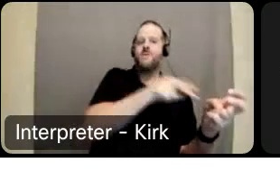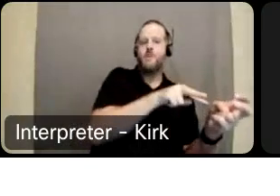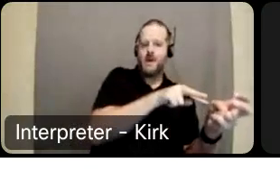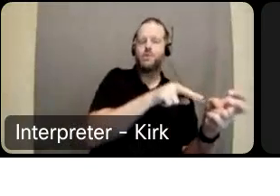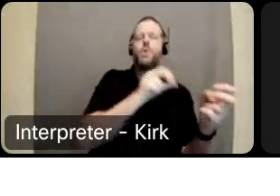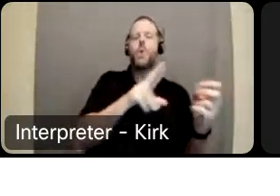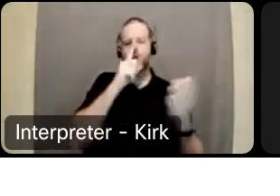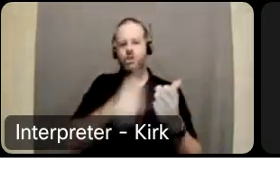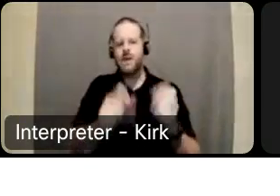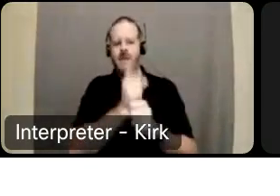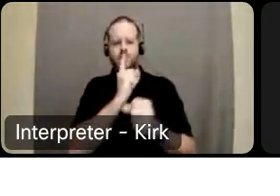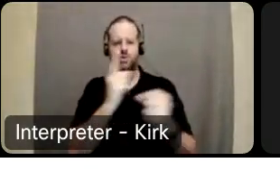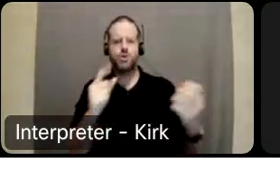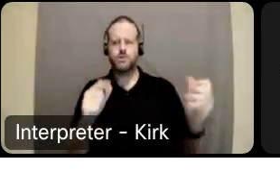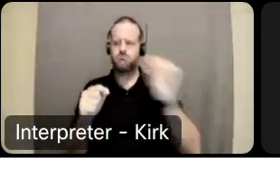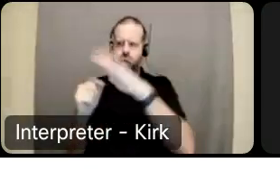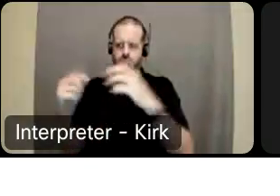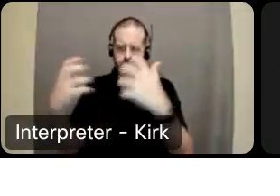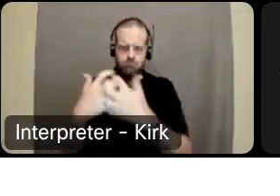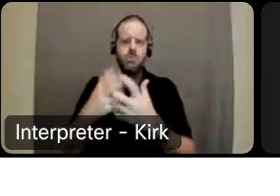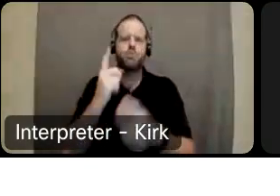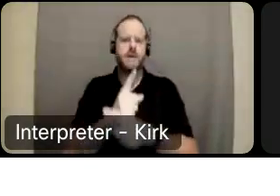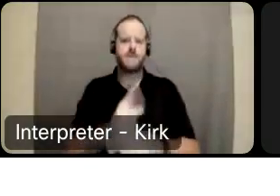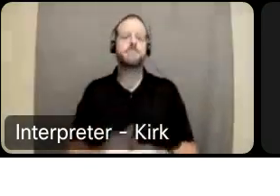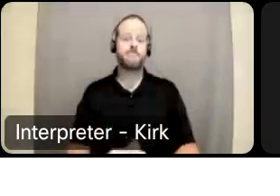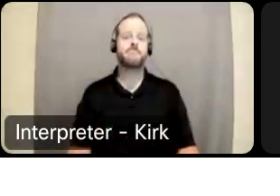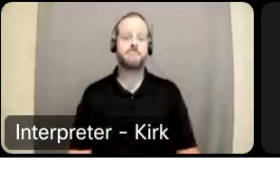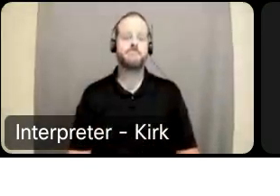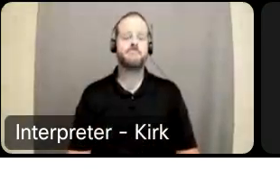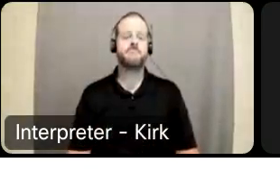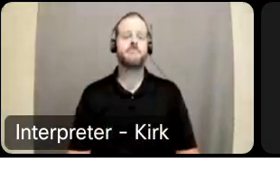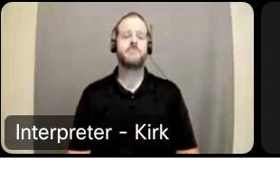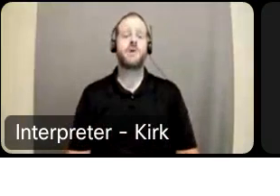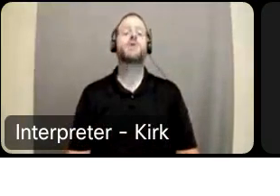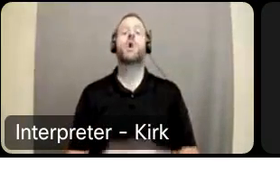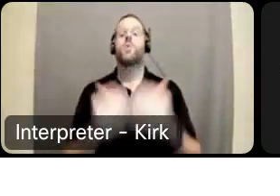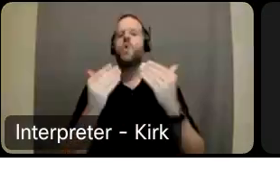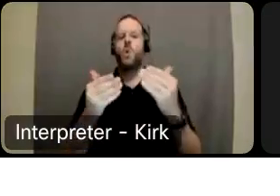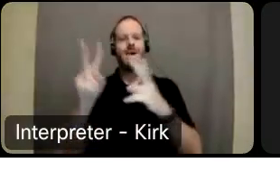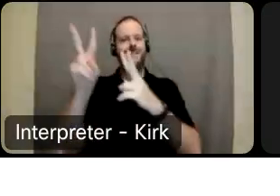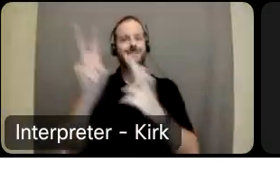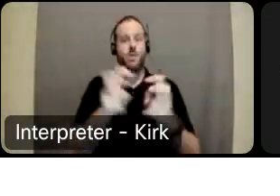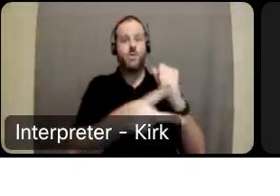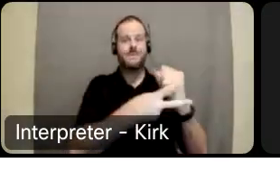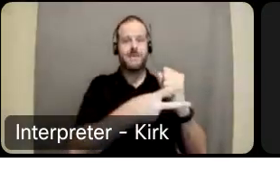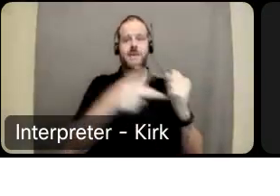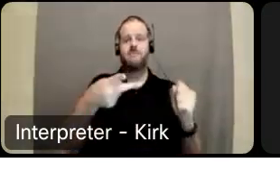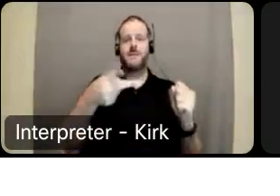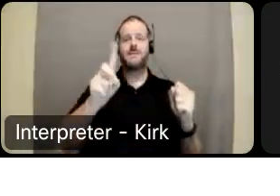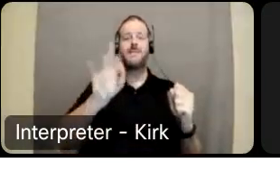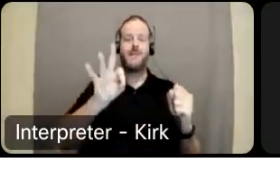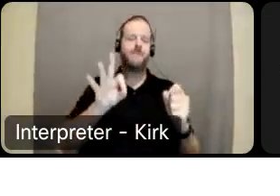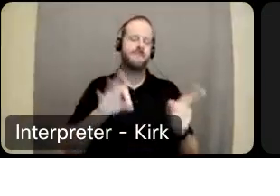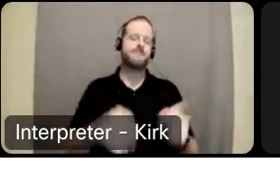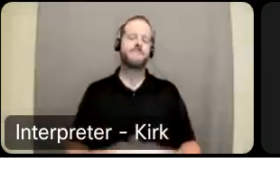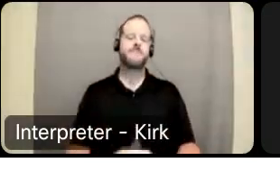could check to make sure things have got in the way that you've entered them. So please go ahead and download and save those PDFs as you enter